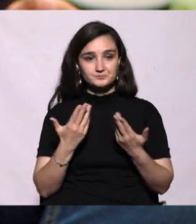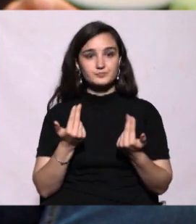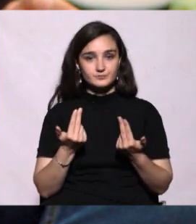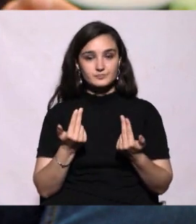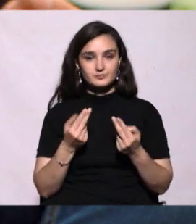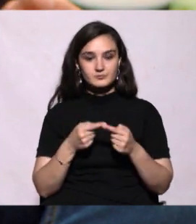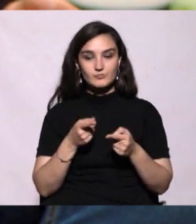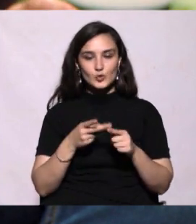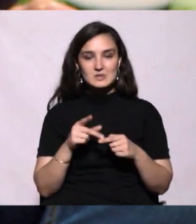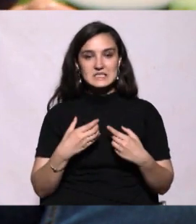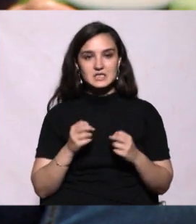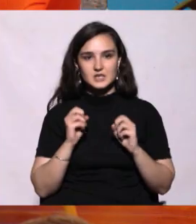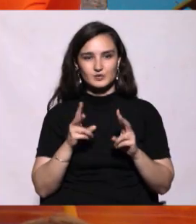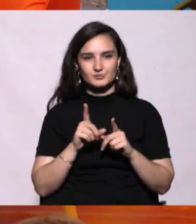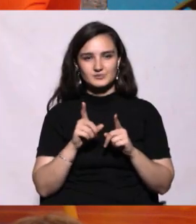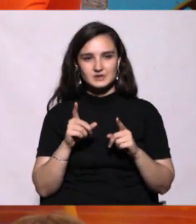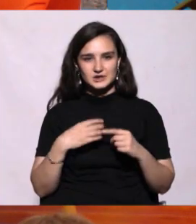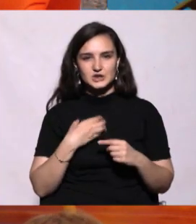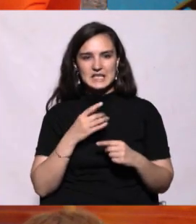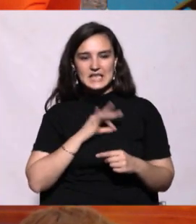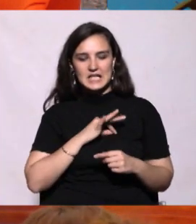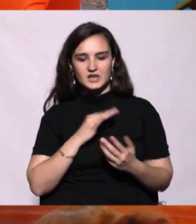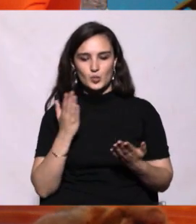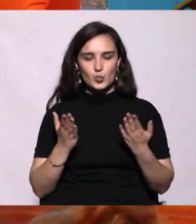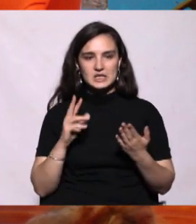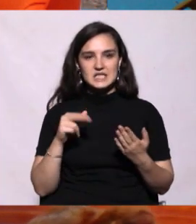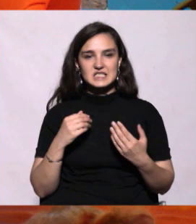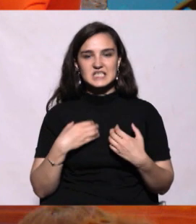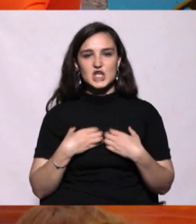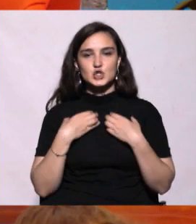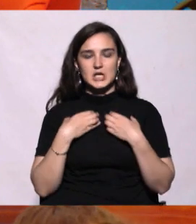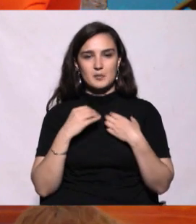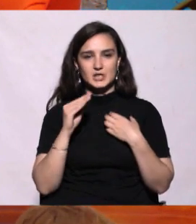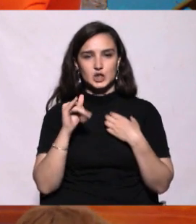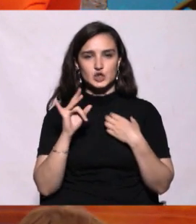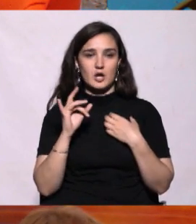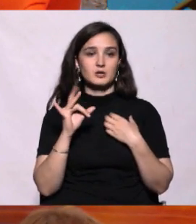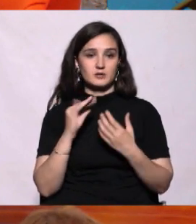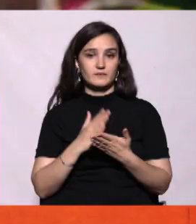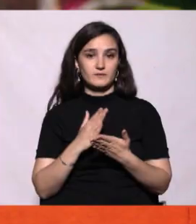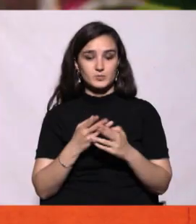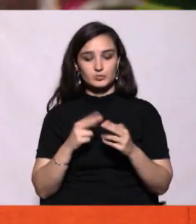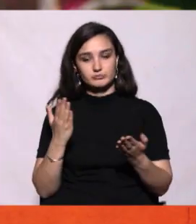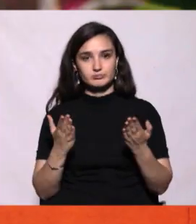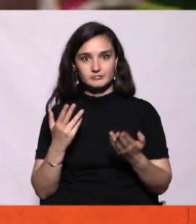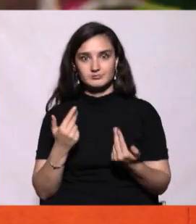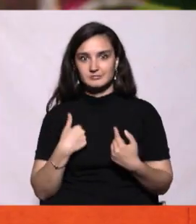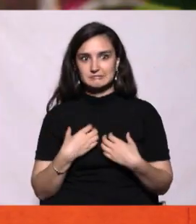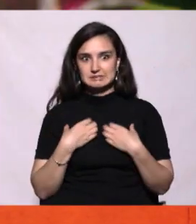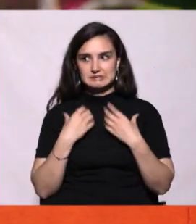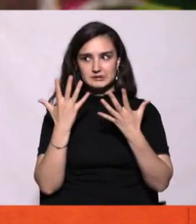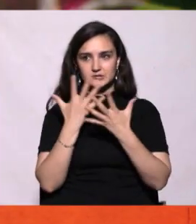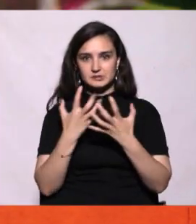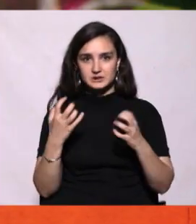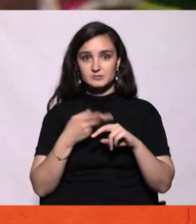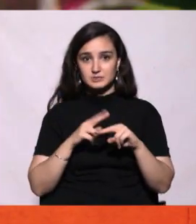it's a horror story and partially it's a detective story. It's like a genre mash. Yes, of course. And I am afraid of darkness,